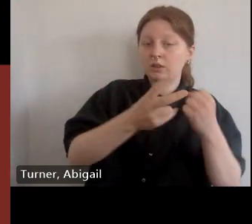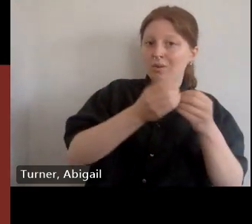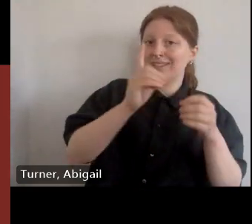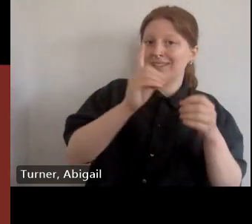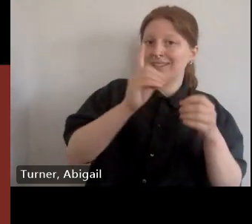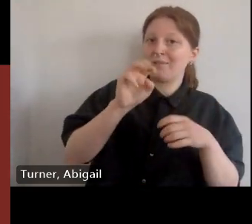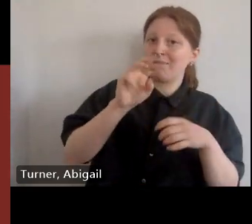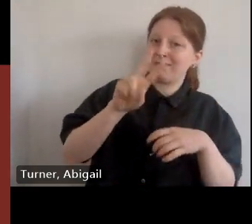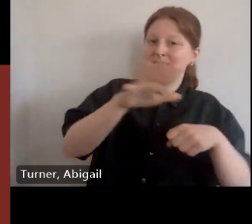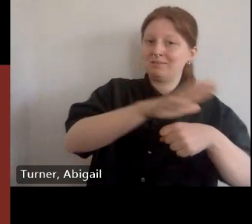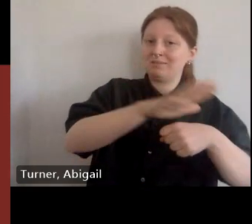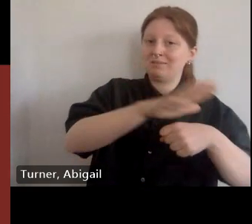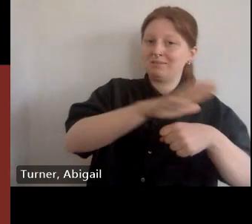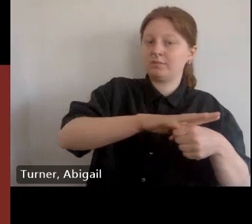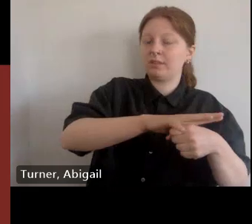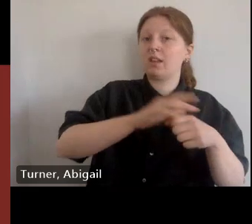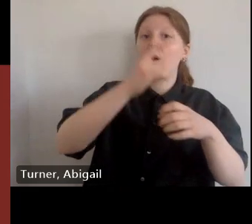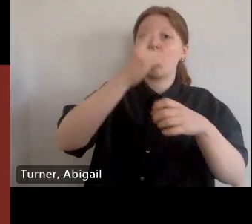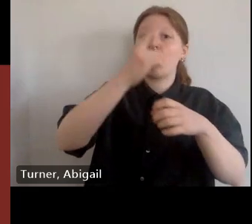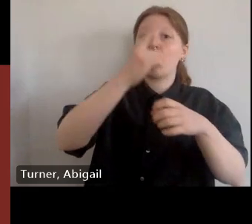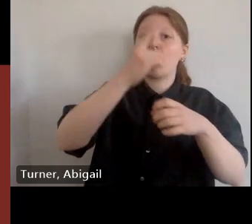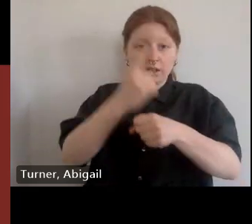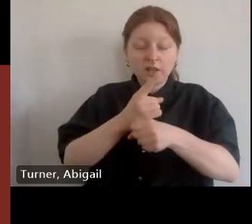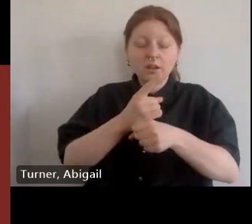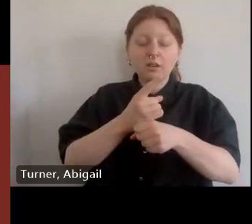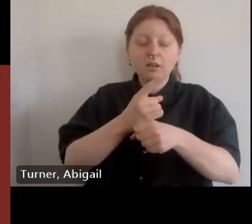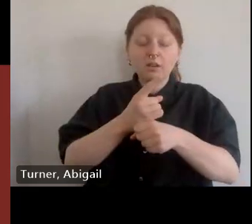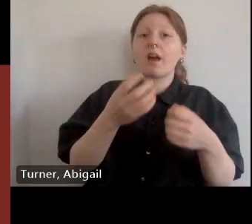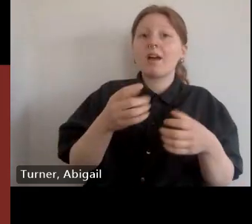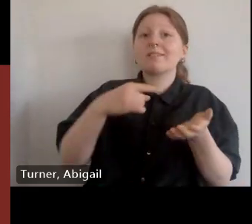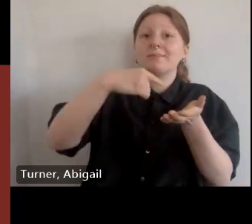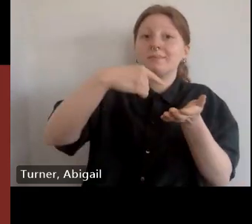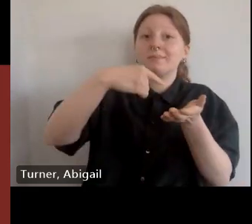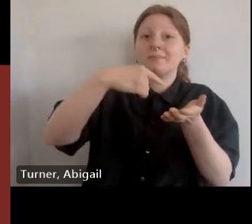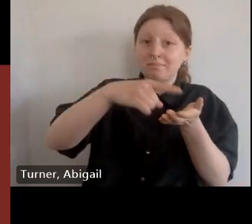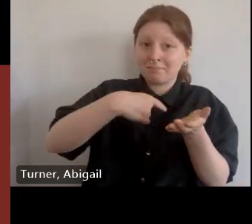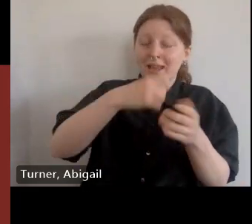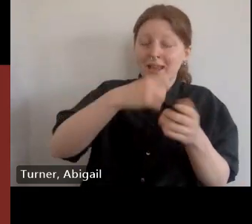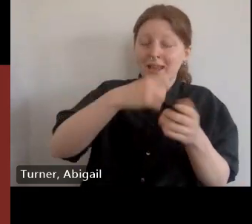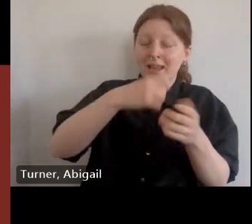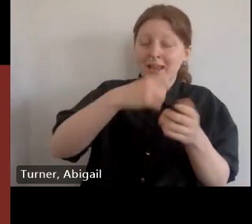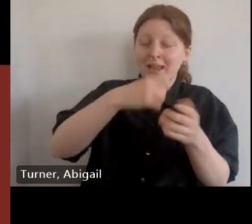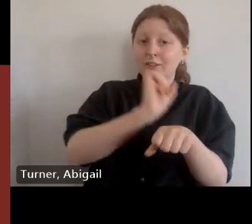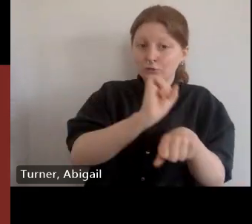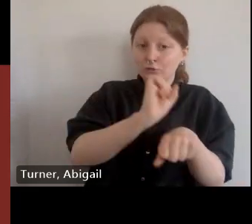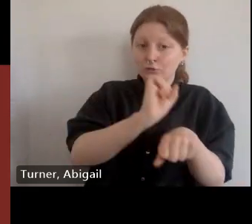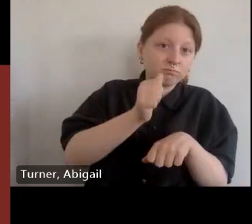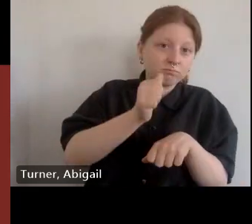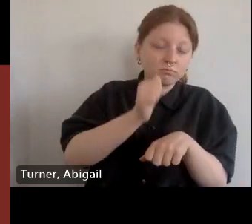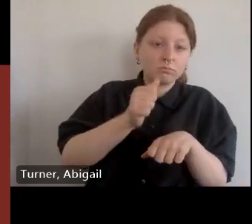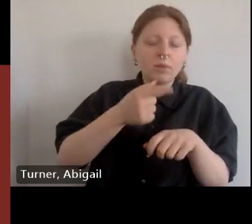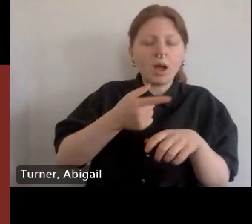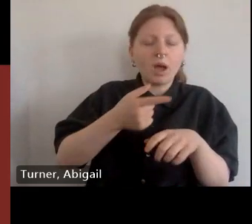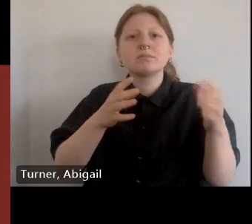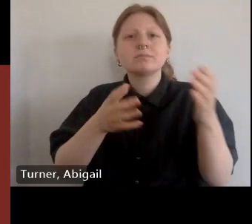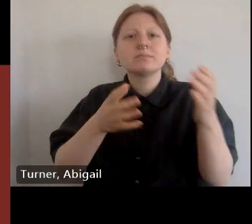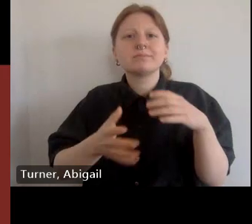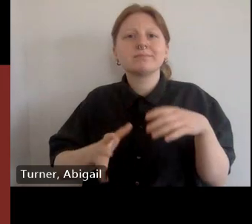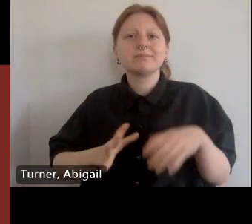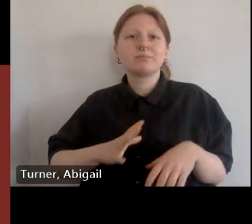And during that 1 year, you have a job where you're paid and you do work day to day, but there's also professional development opportunities